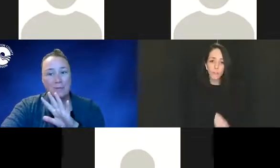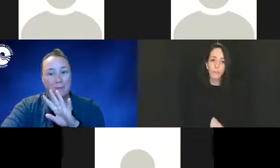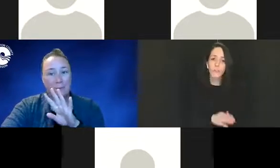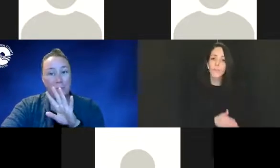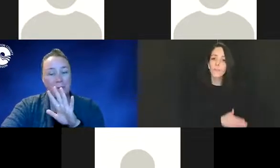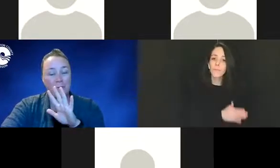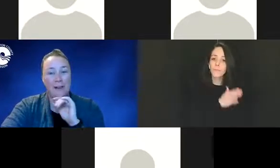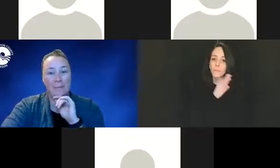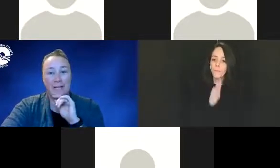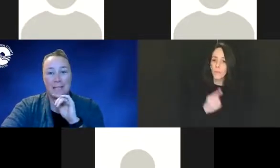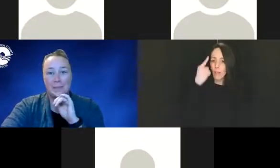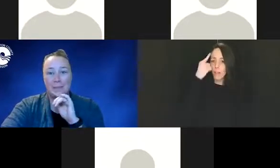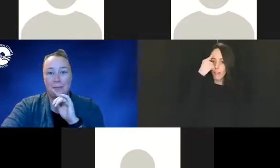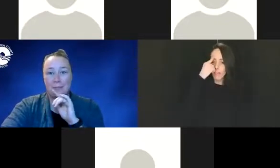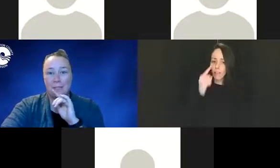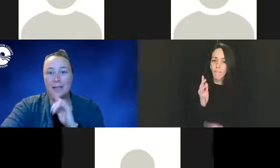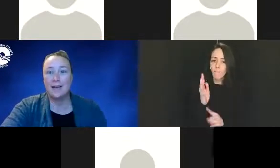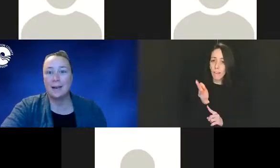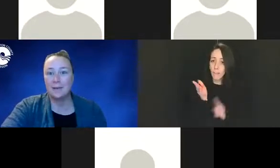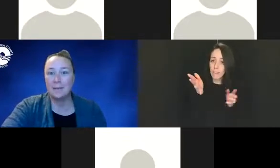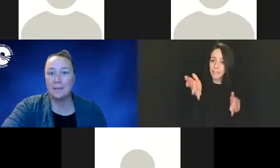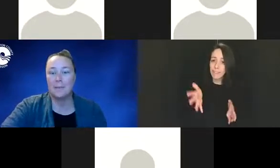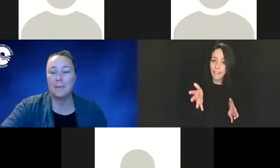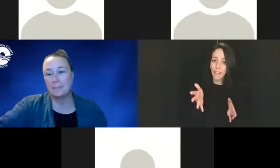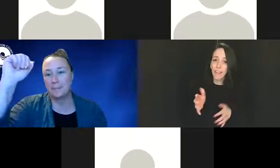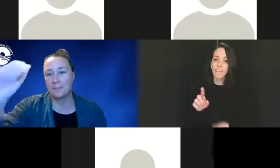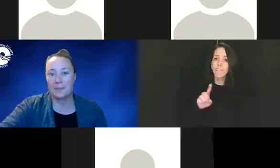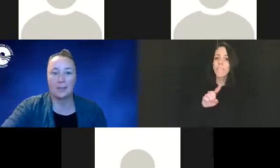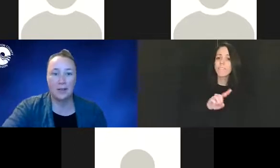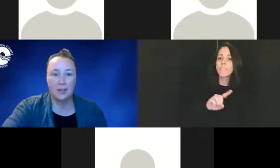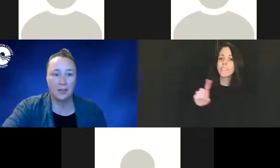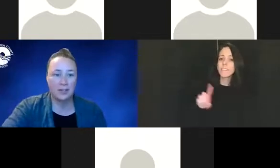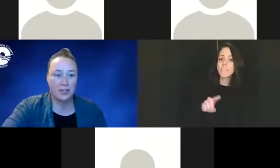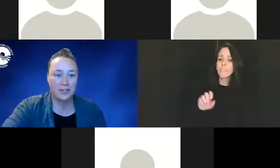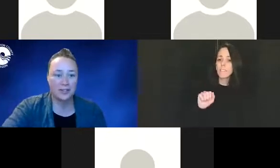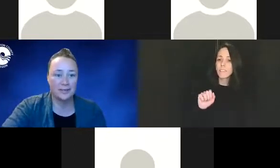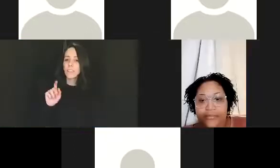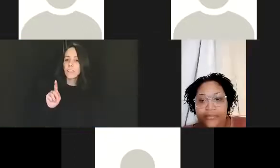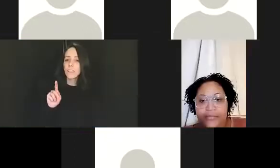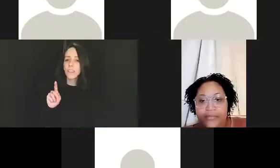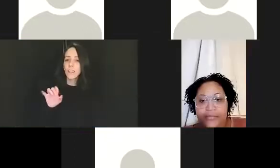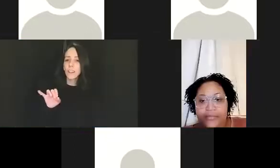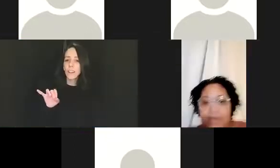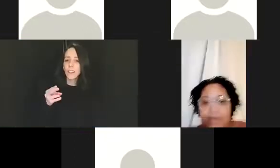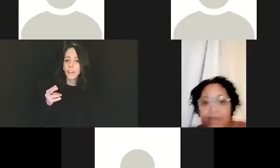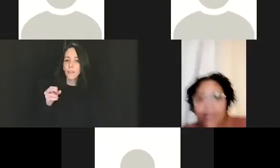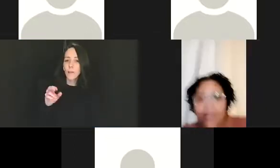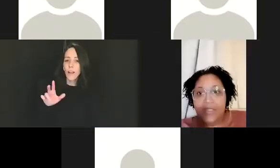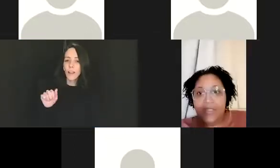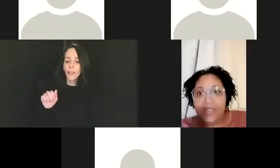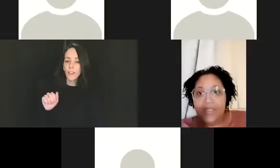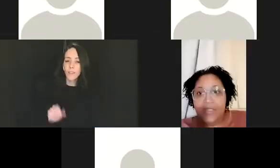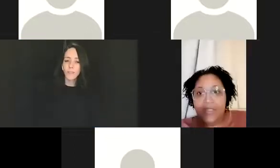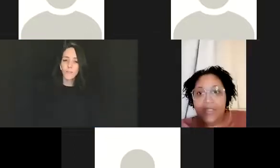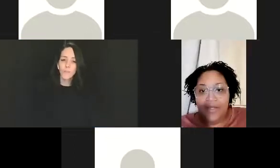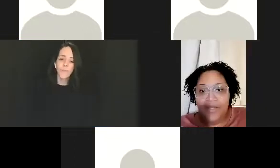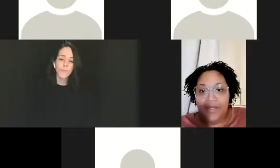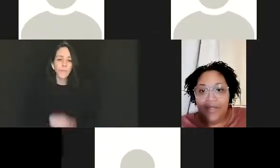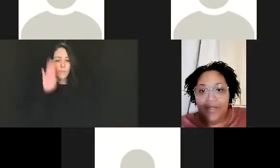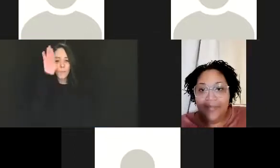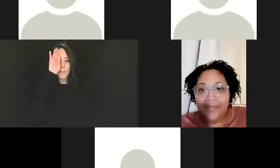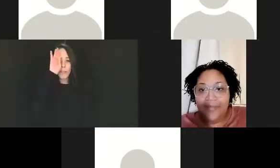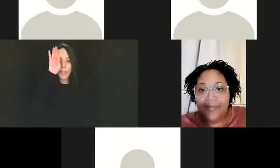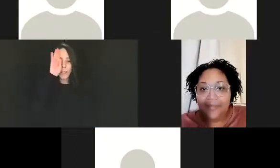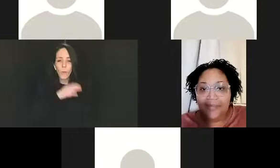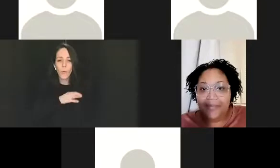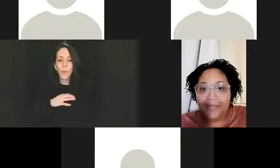think, about 4 or 5 minutes left. So Zakiya, your turn. Hello, Commissioner.